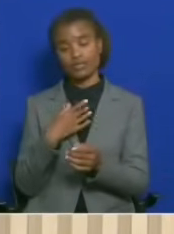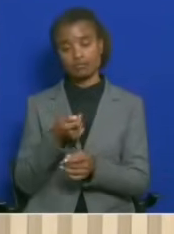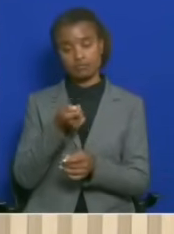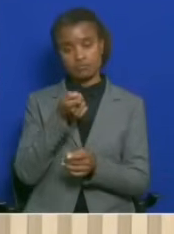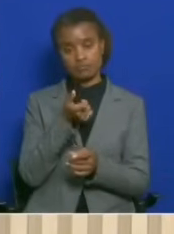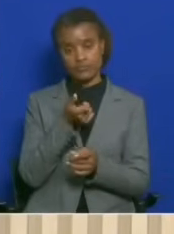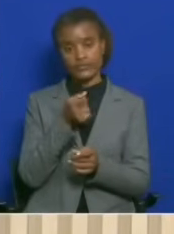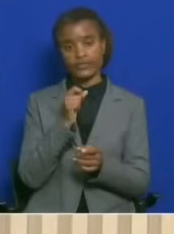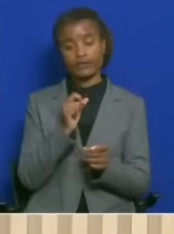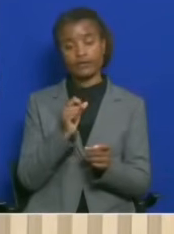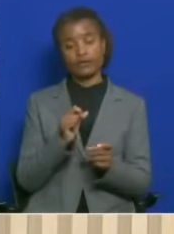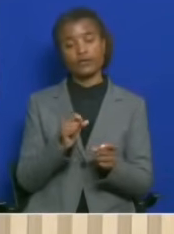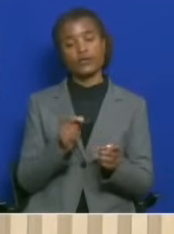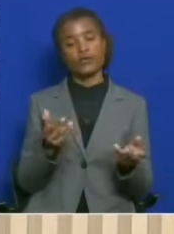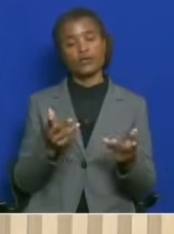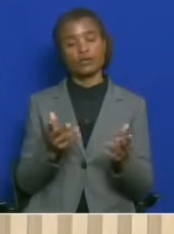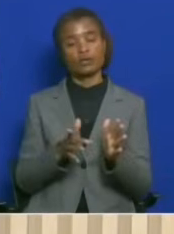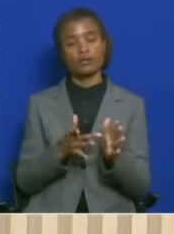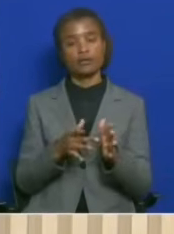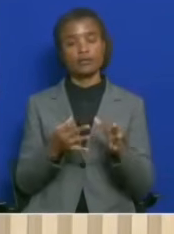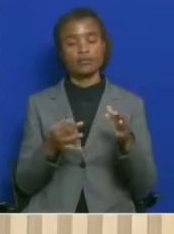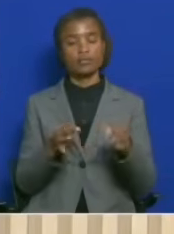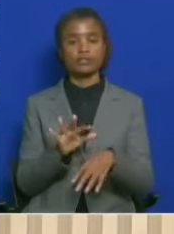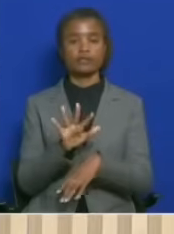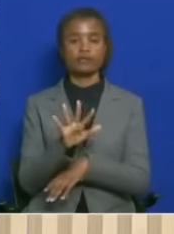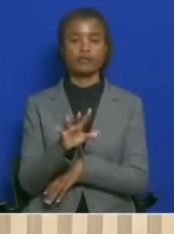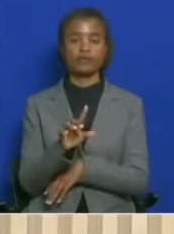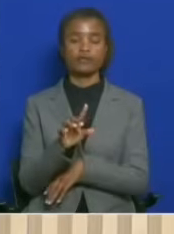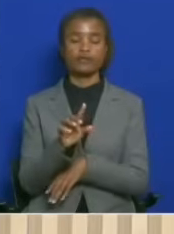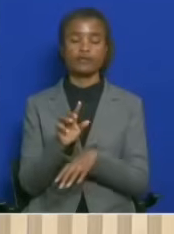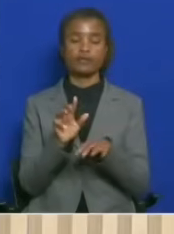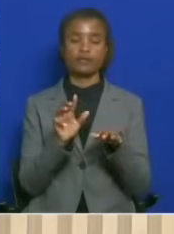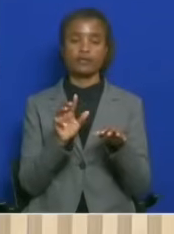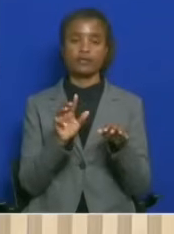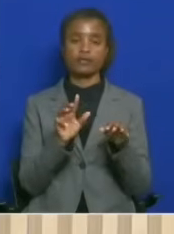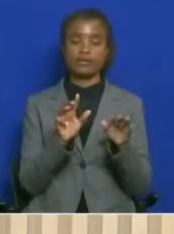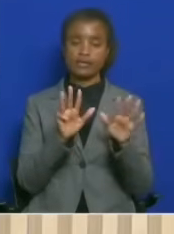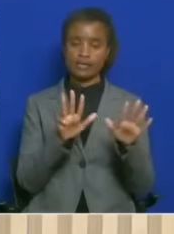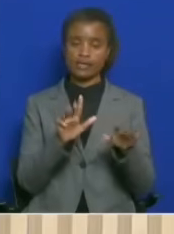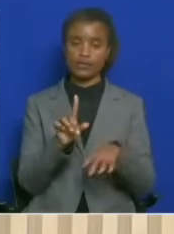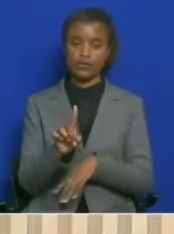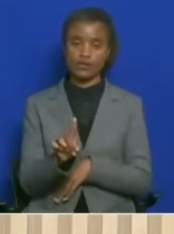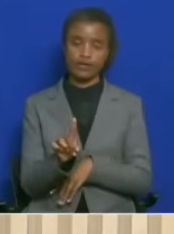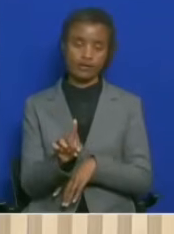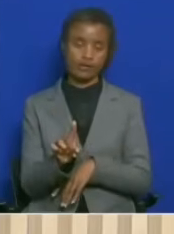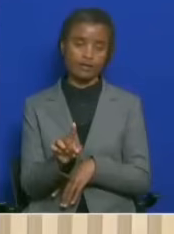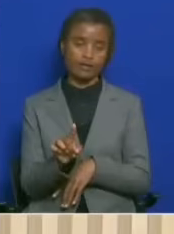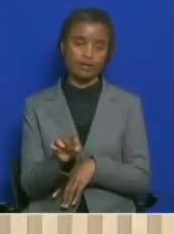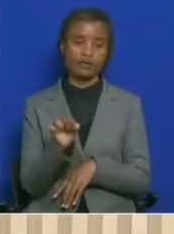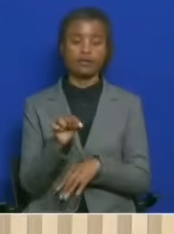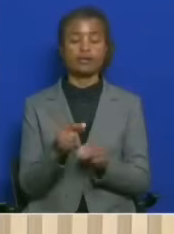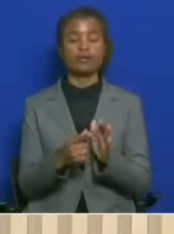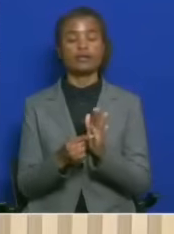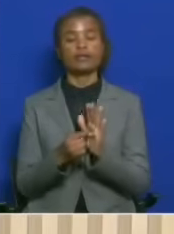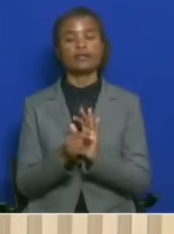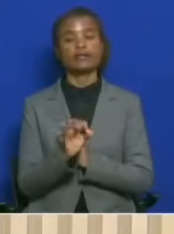page 591, and that's on 31st of May 2021.